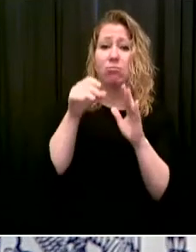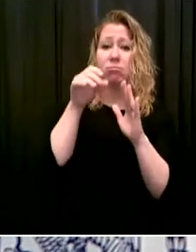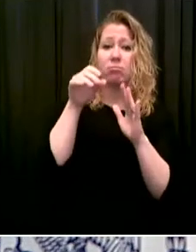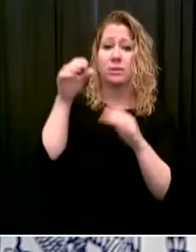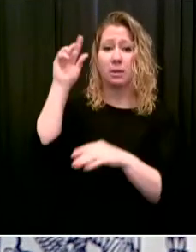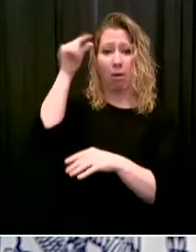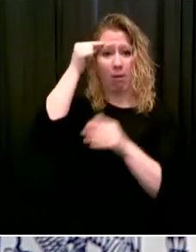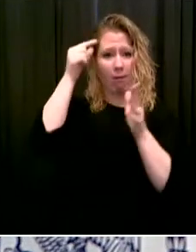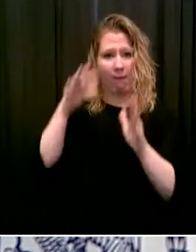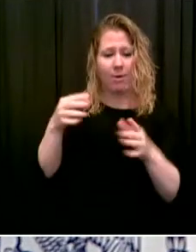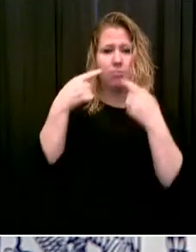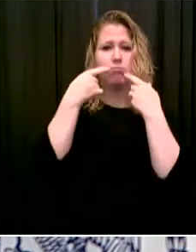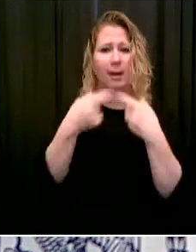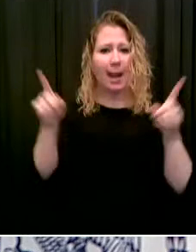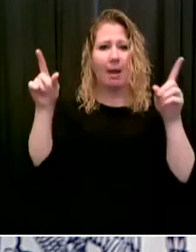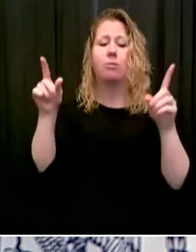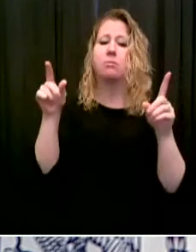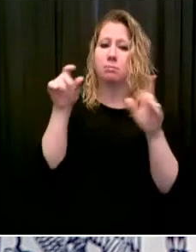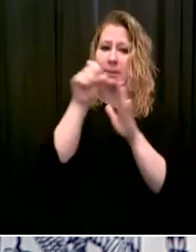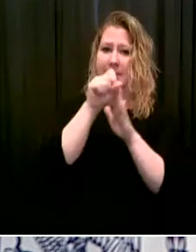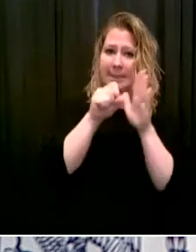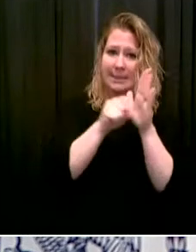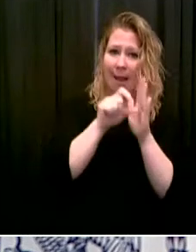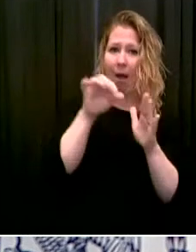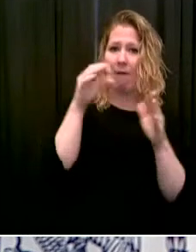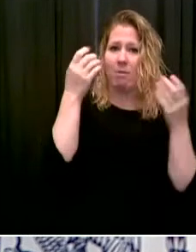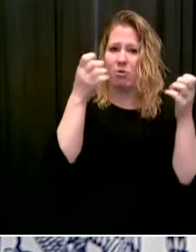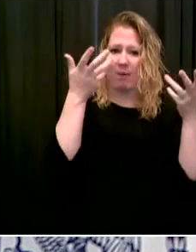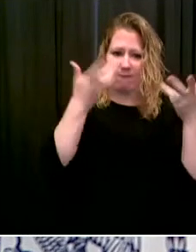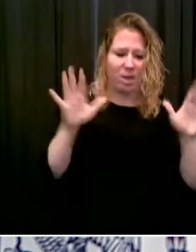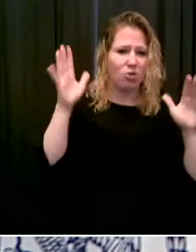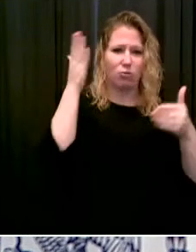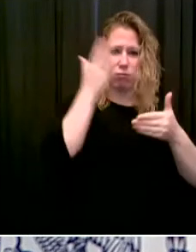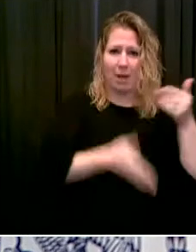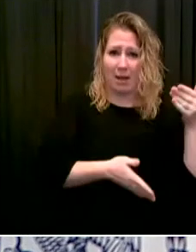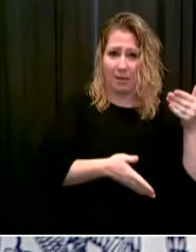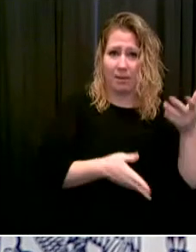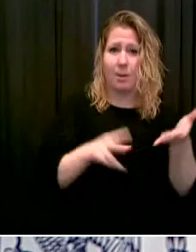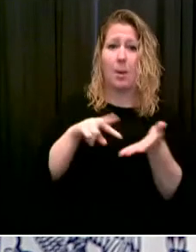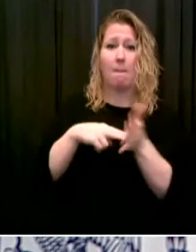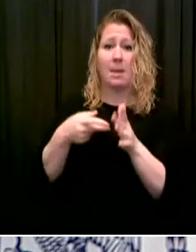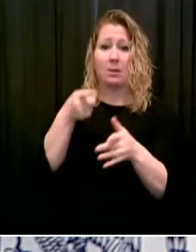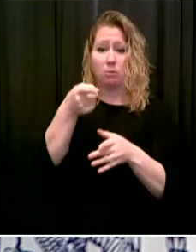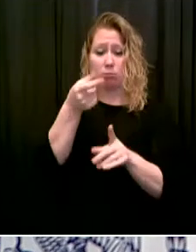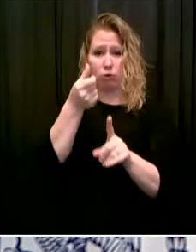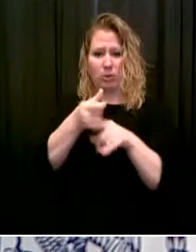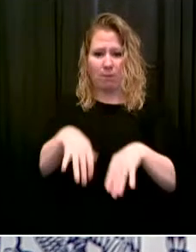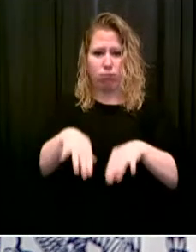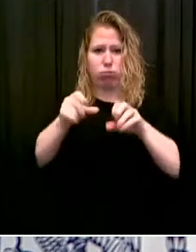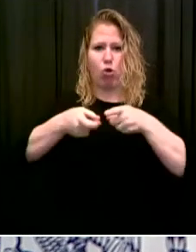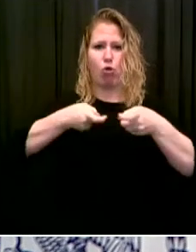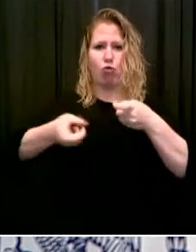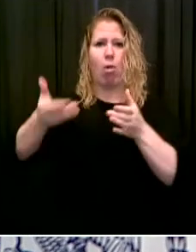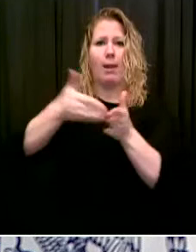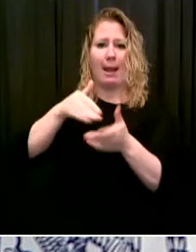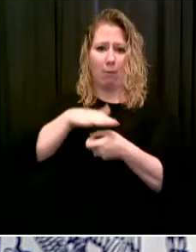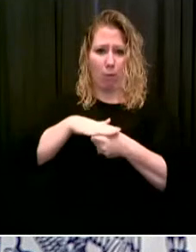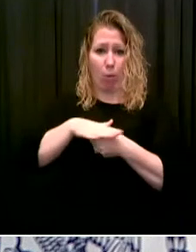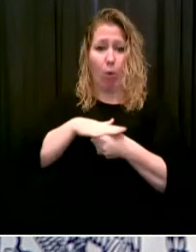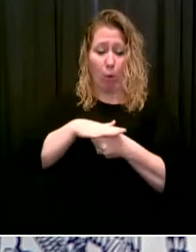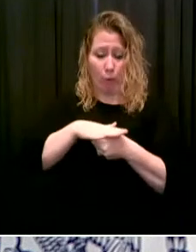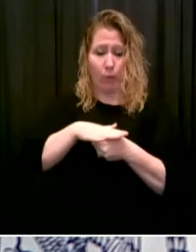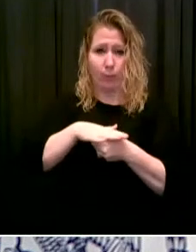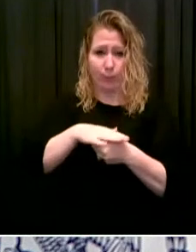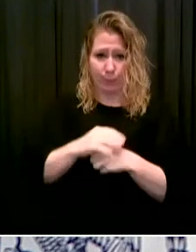local control. The state of emergency included daily updates on COVID numbers from the state. The